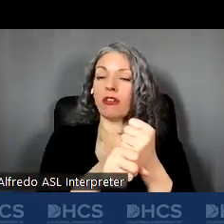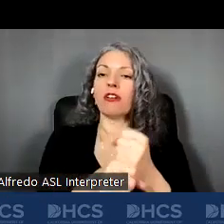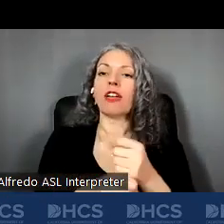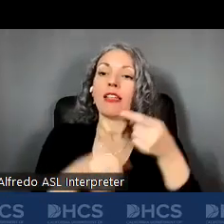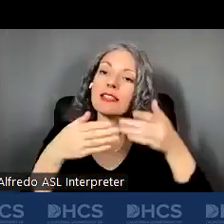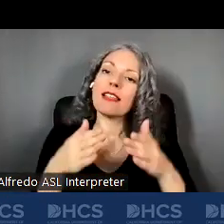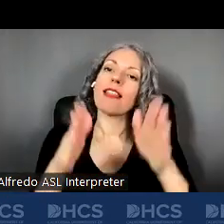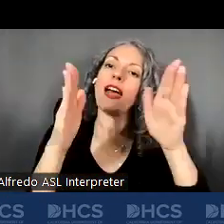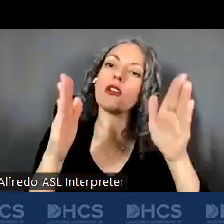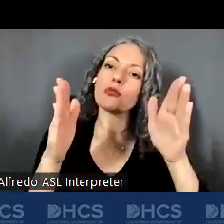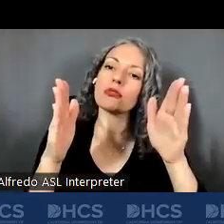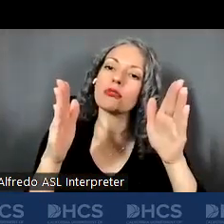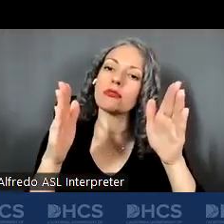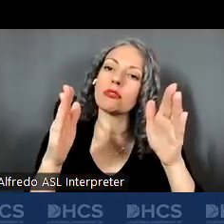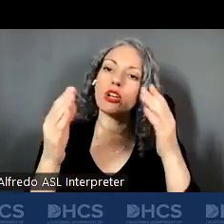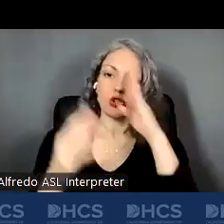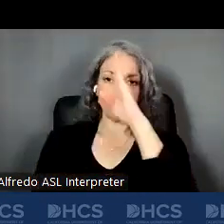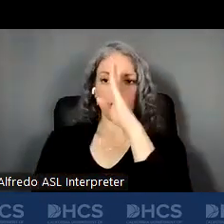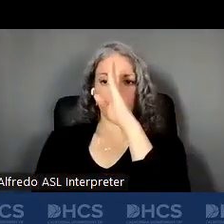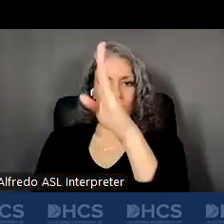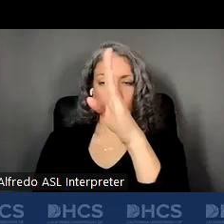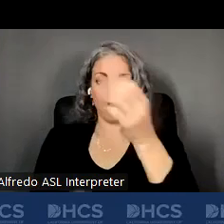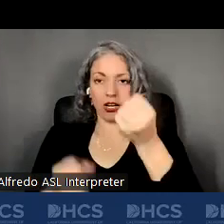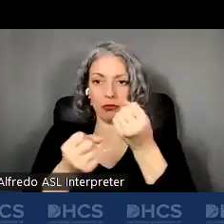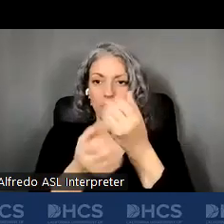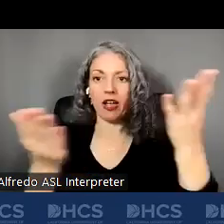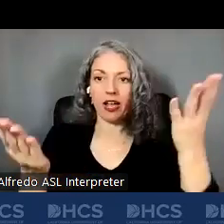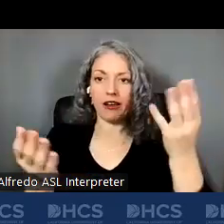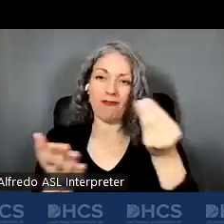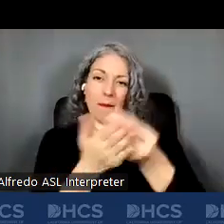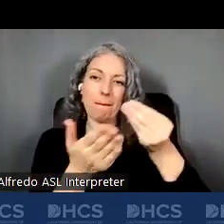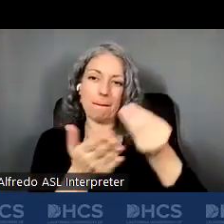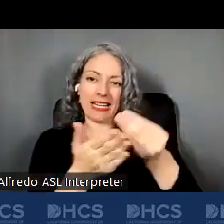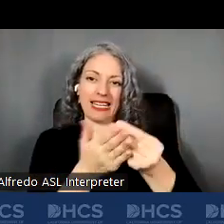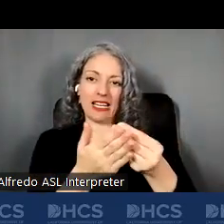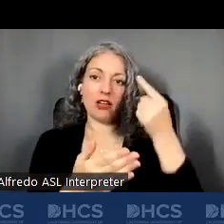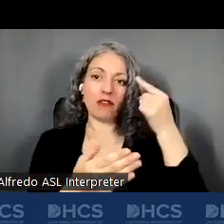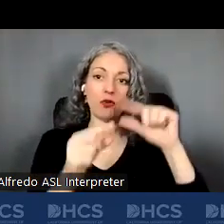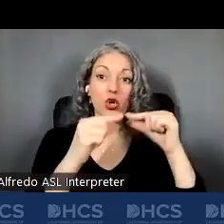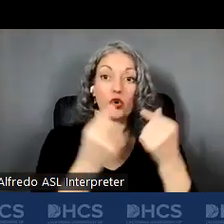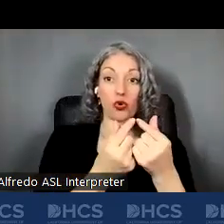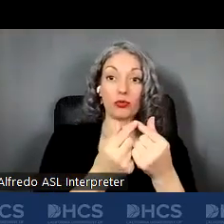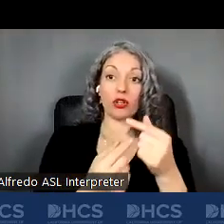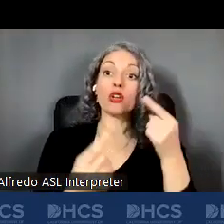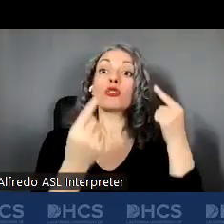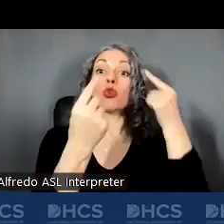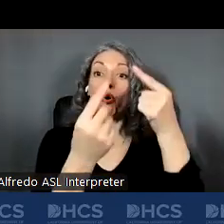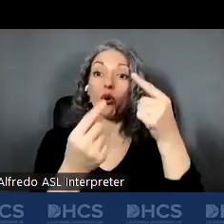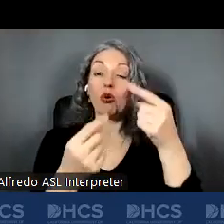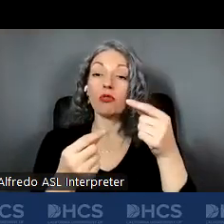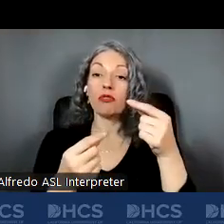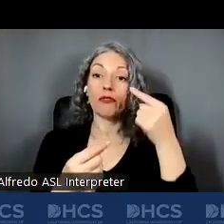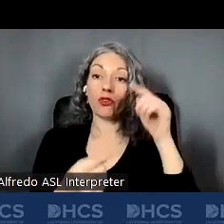allows direct provision of dollars to entities that are intending to provide ECM and